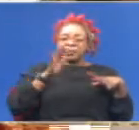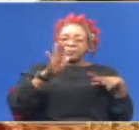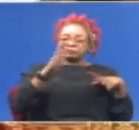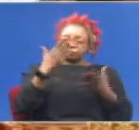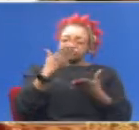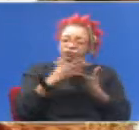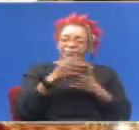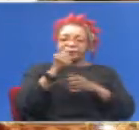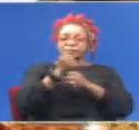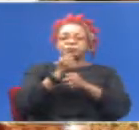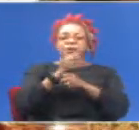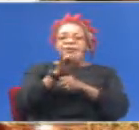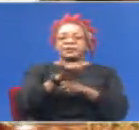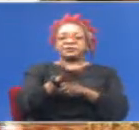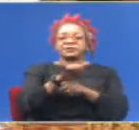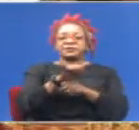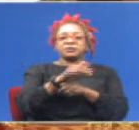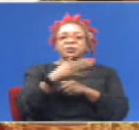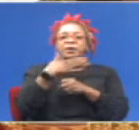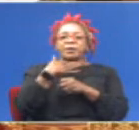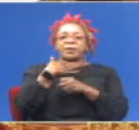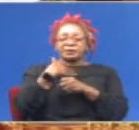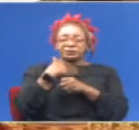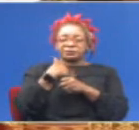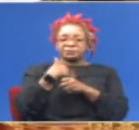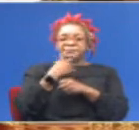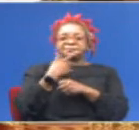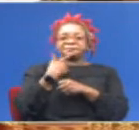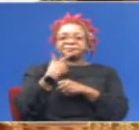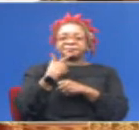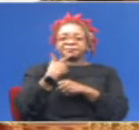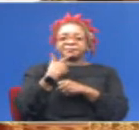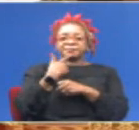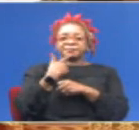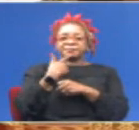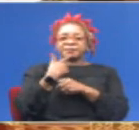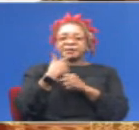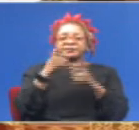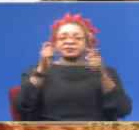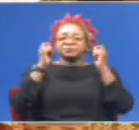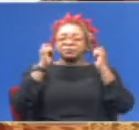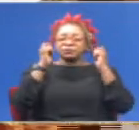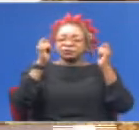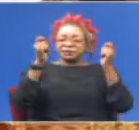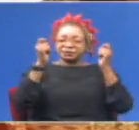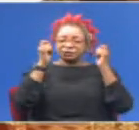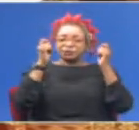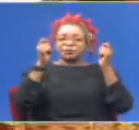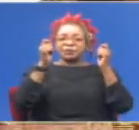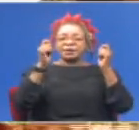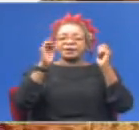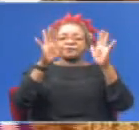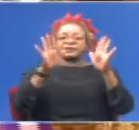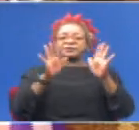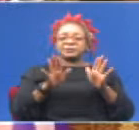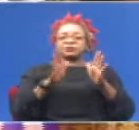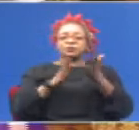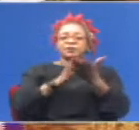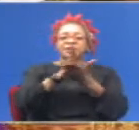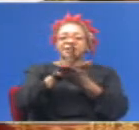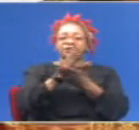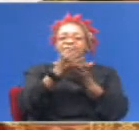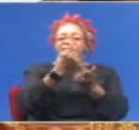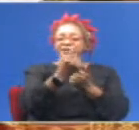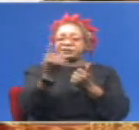so. And we want to underscore the point that demonstrations are a fundamental right of each and